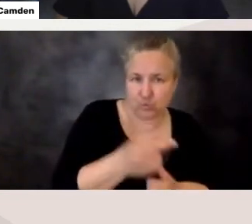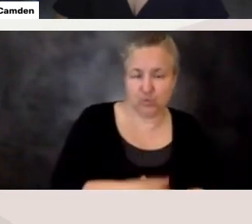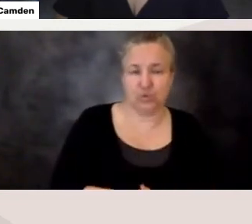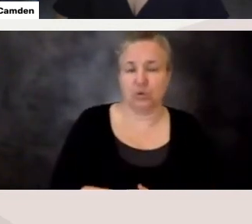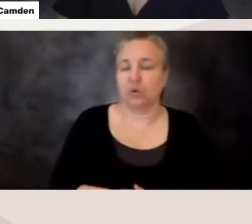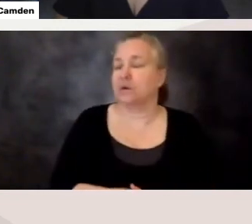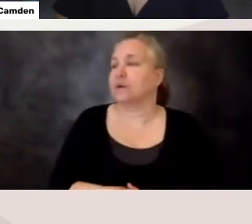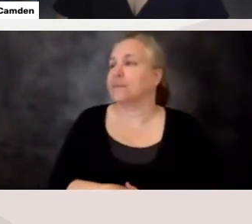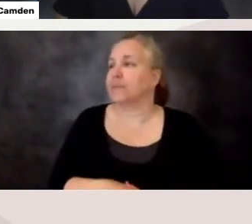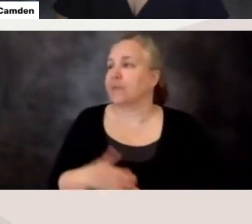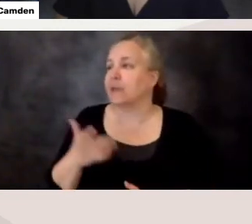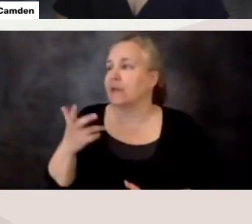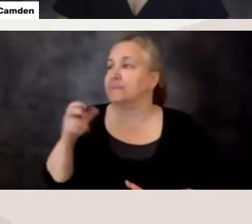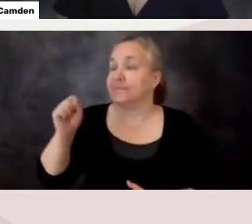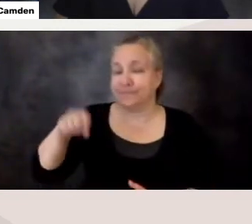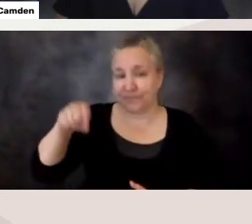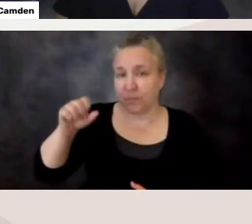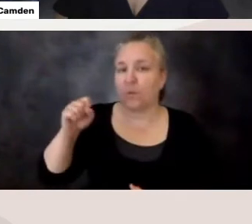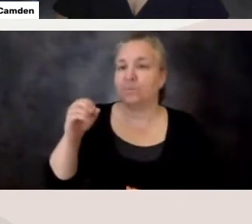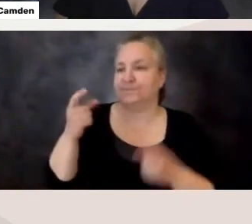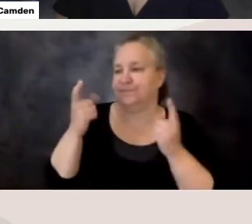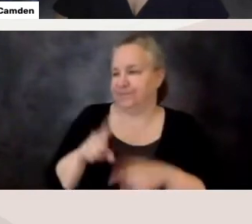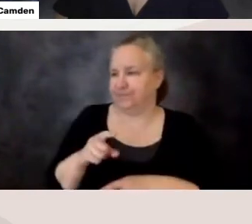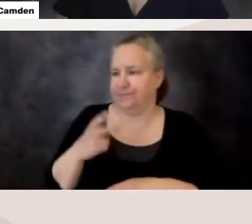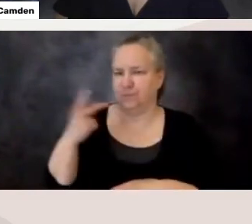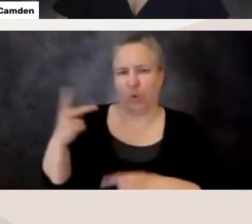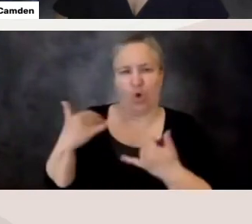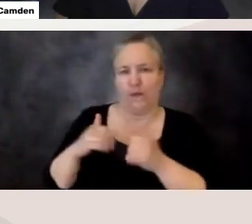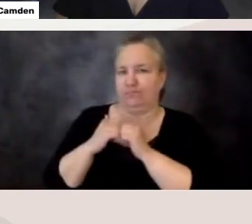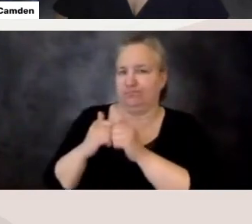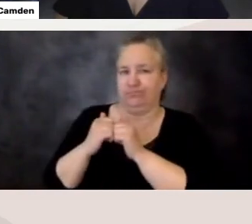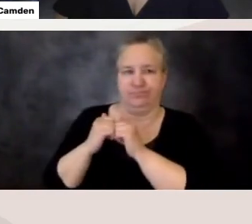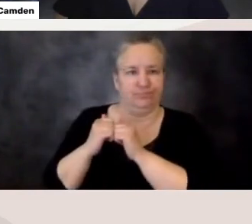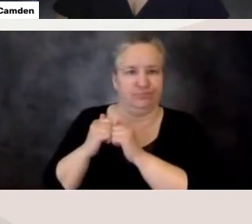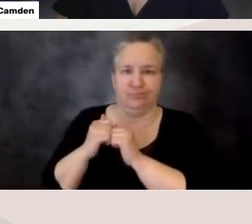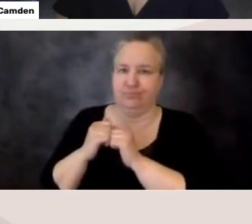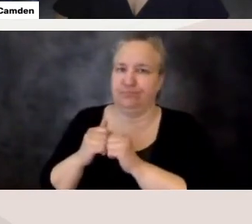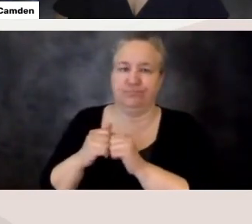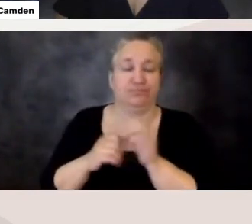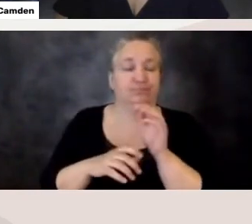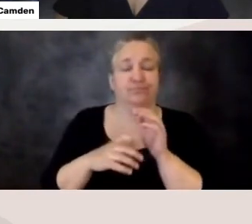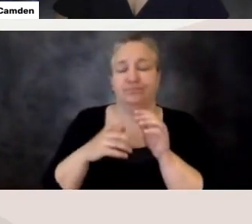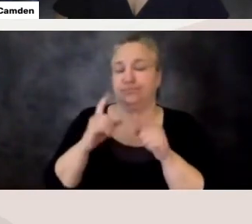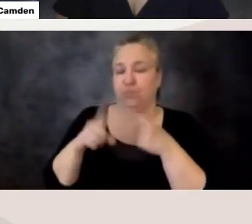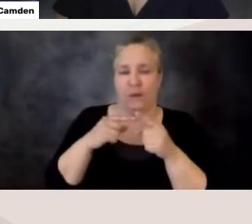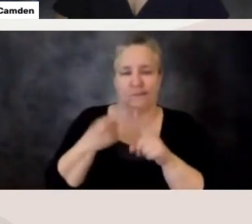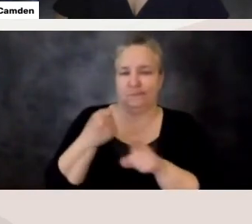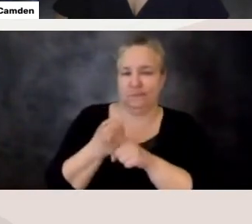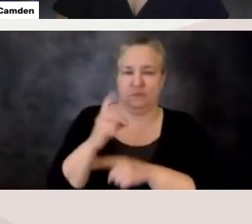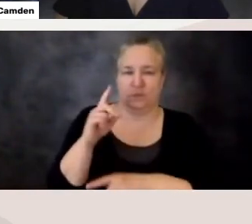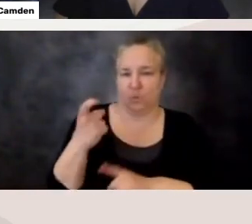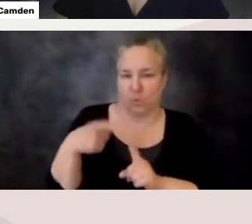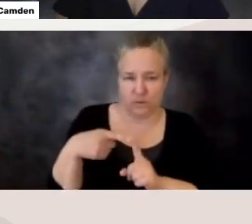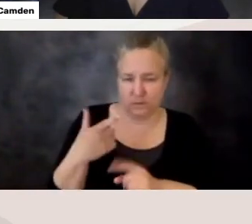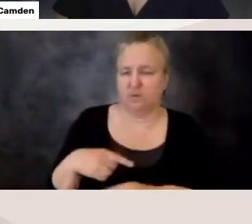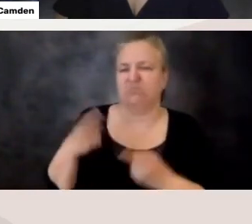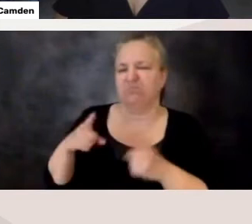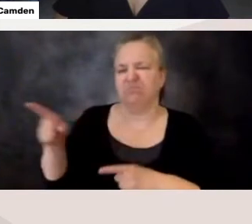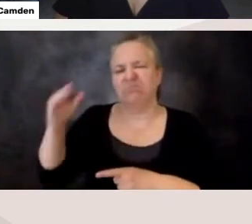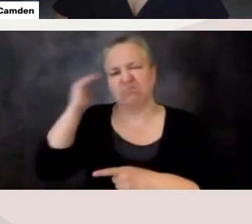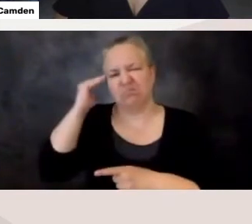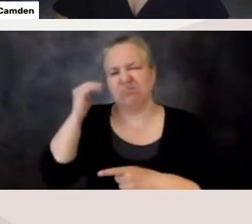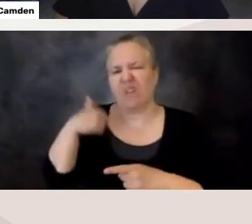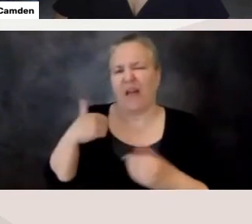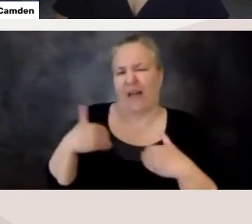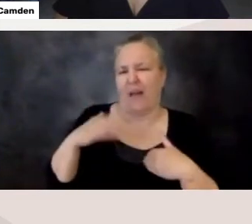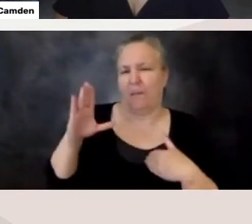Yeah, so we had already been dating for a while when I was diagnosed. He knew I had done the